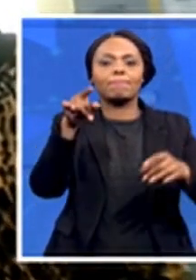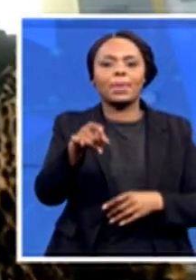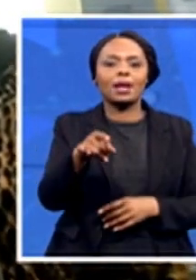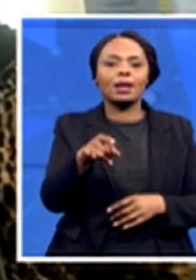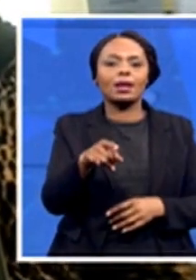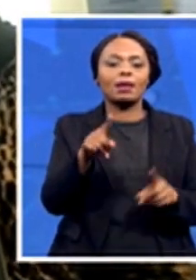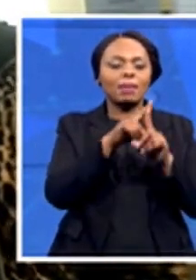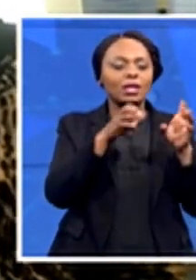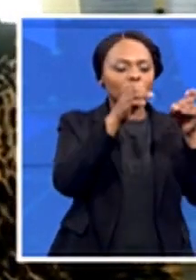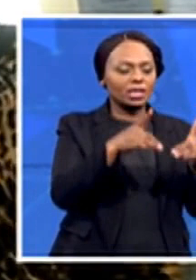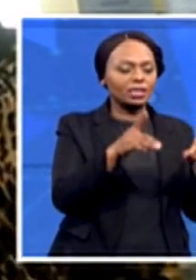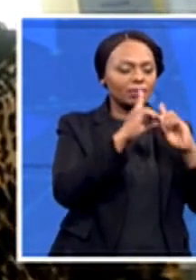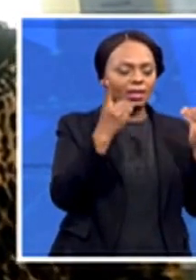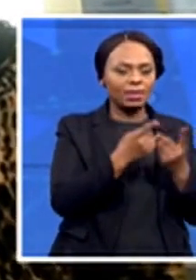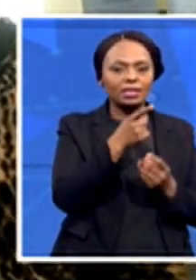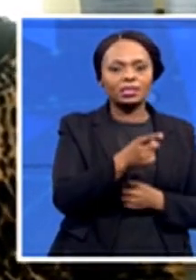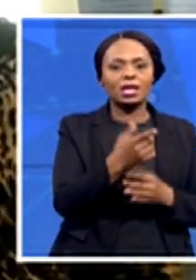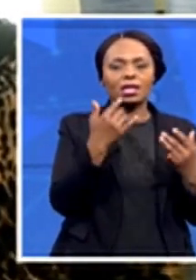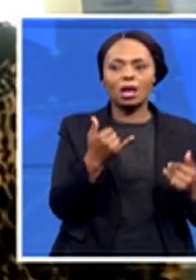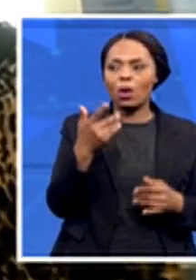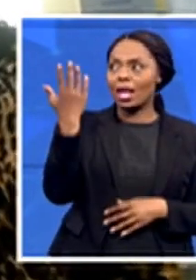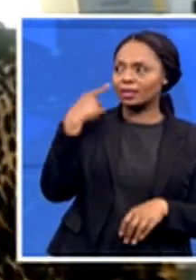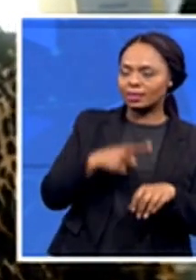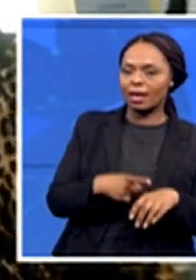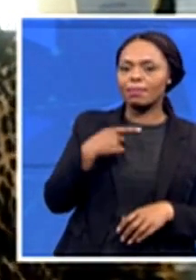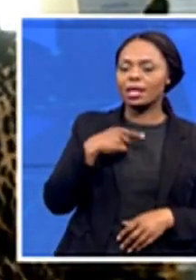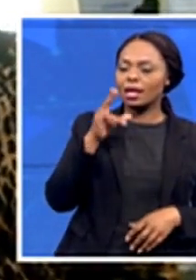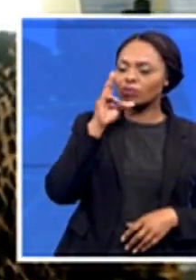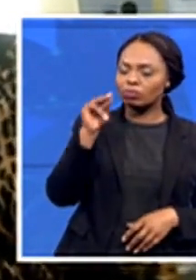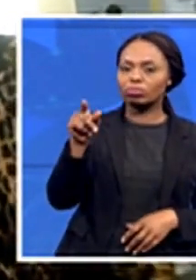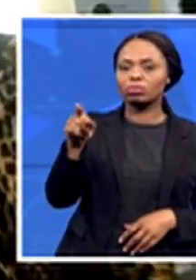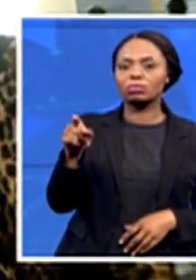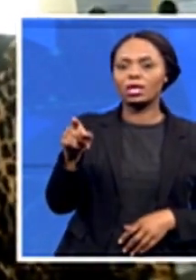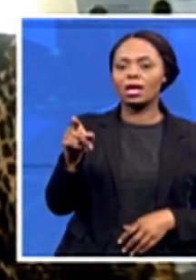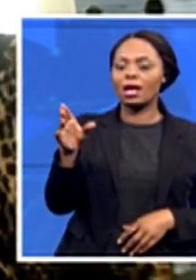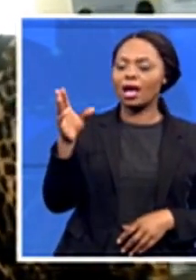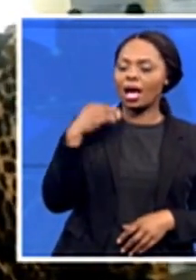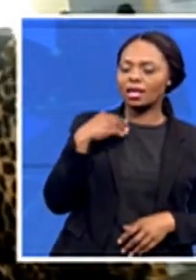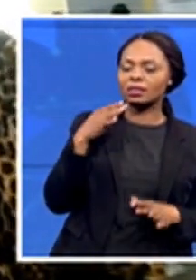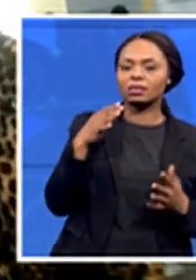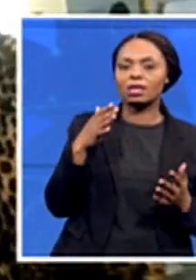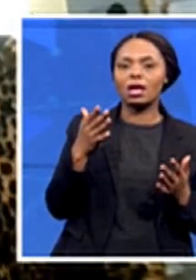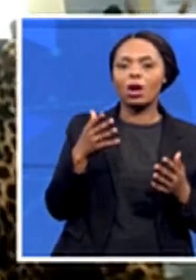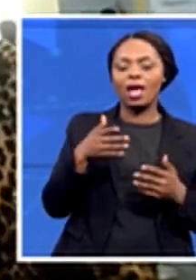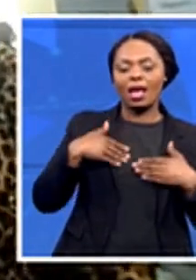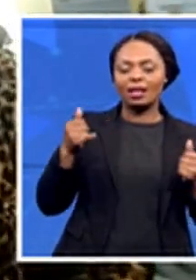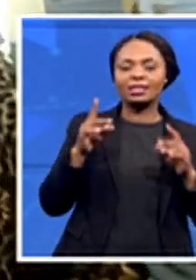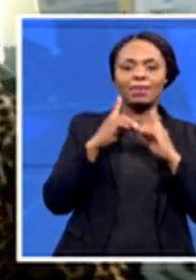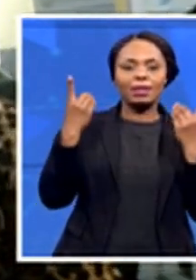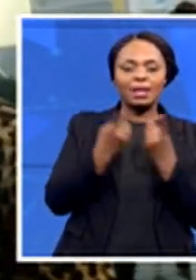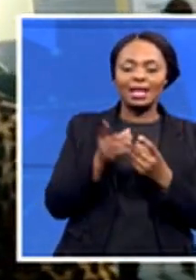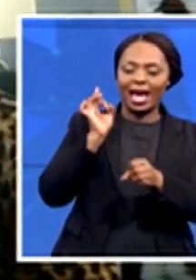to them, they said they were waiting upon the health department to advise them on the way forward. So how did you advise the Eastern Cape